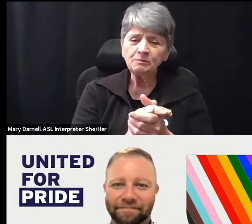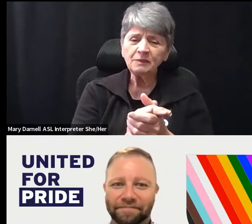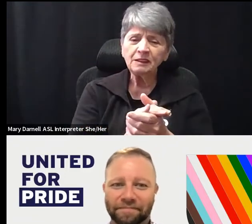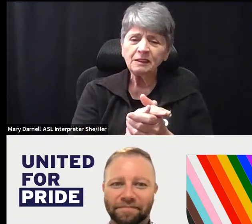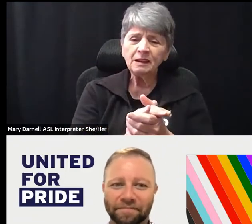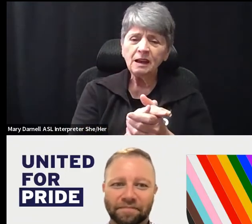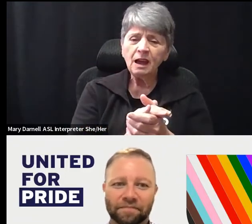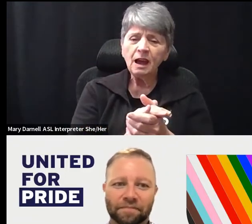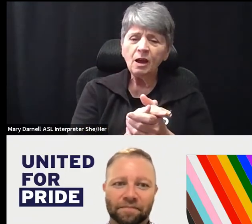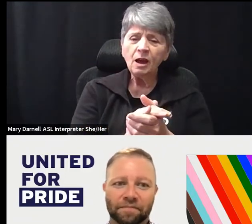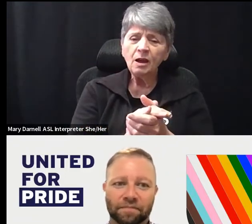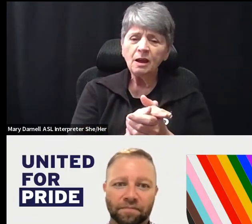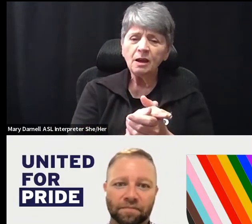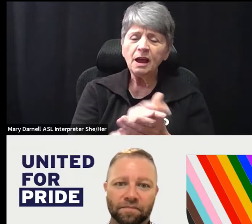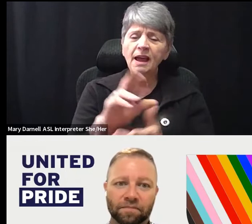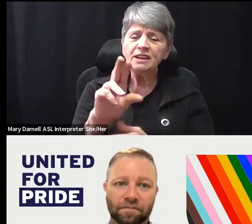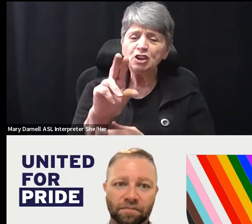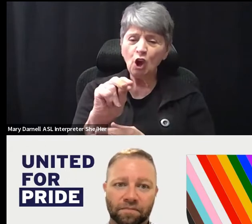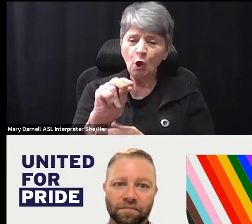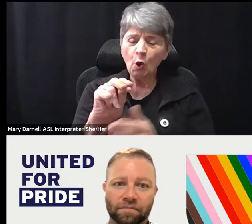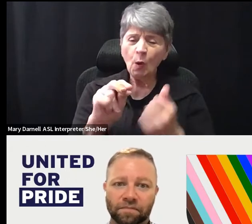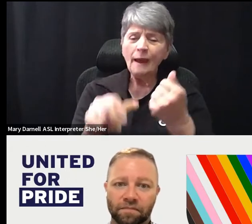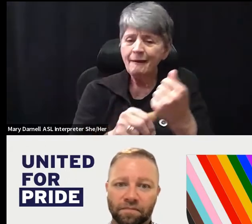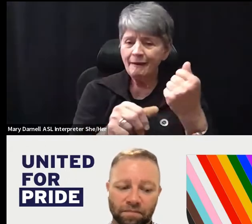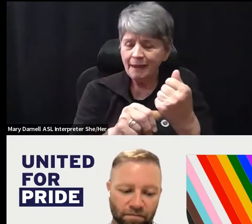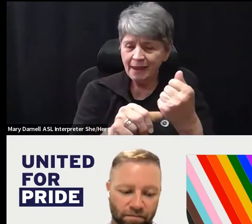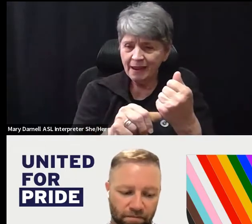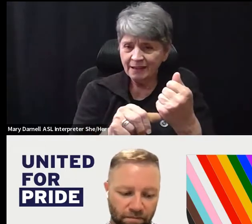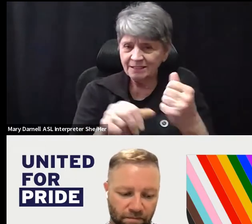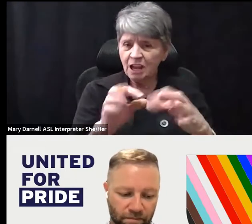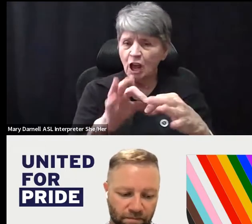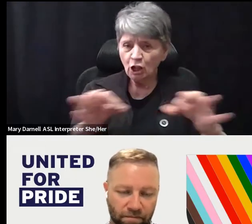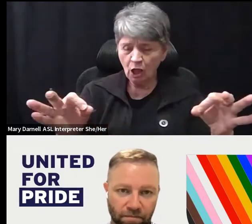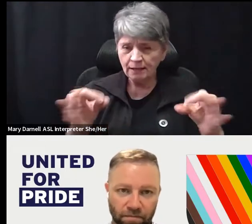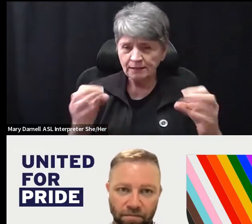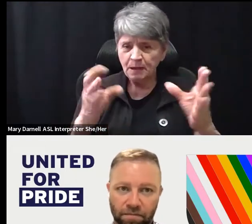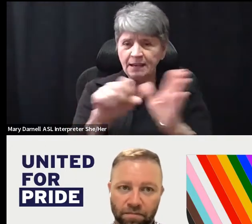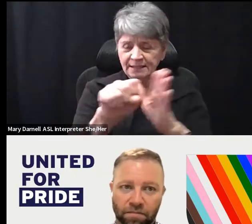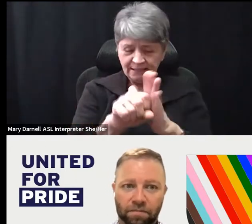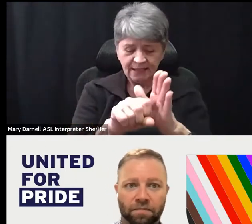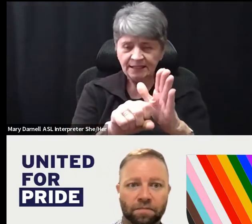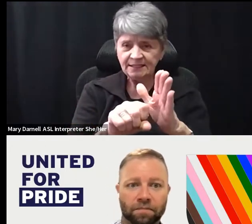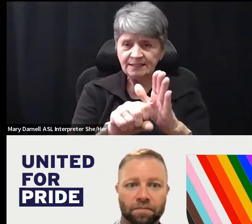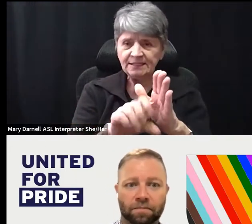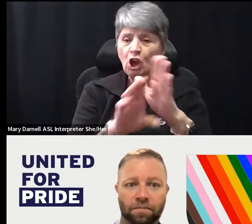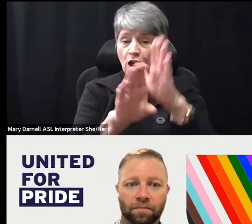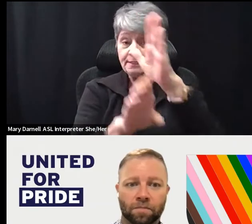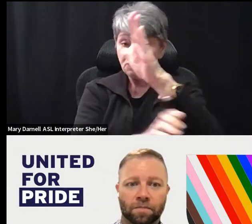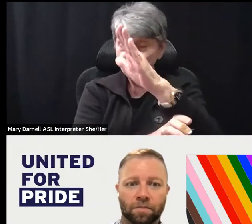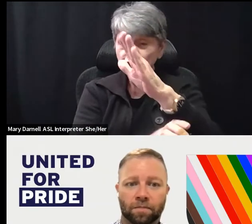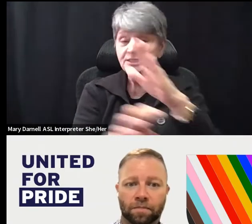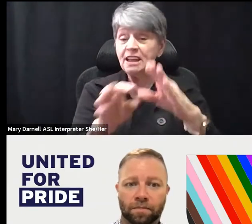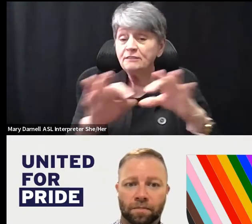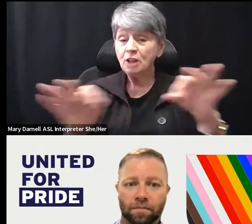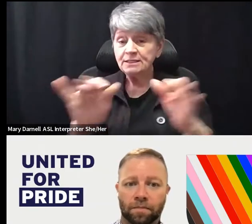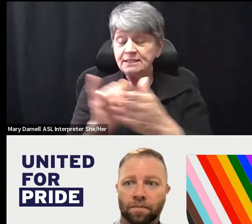those listening. So a no aid clause, many state constitutions have clauses that explicitly